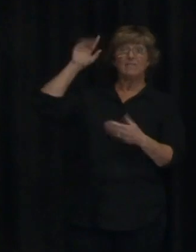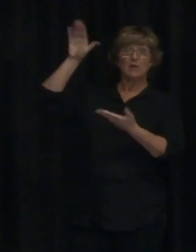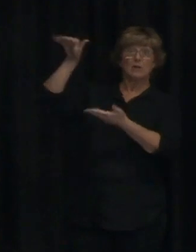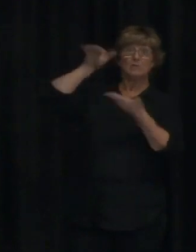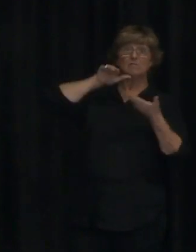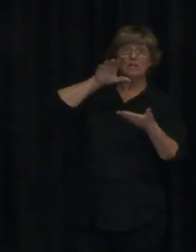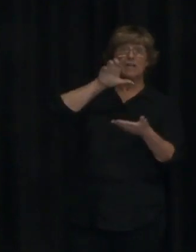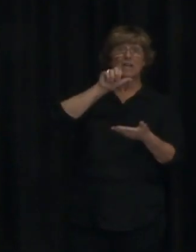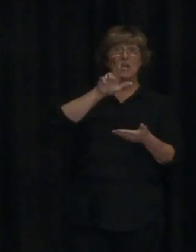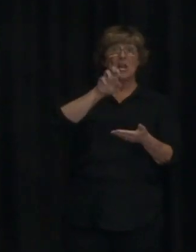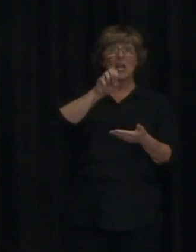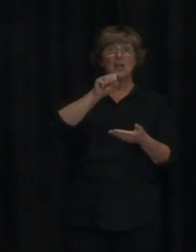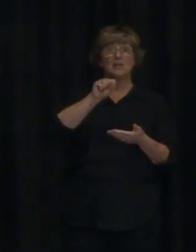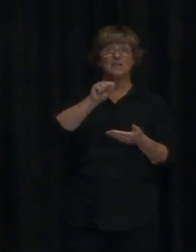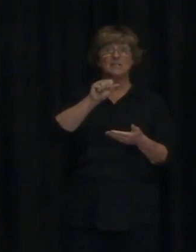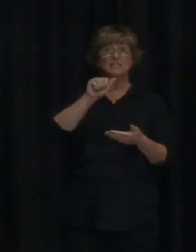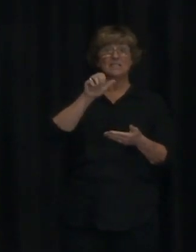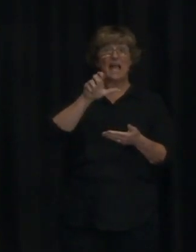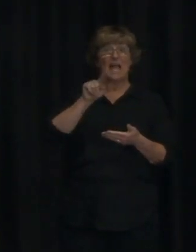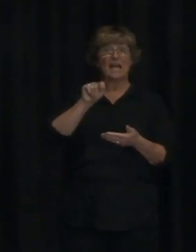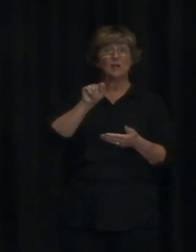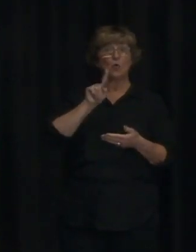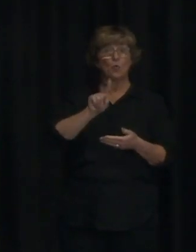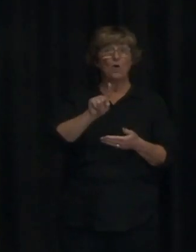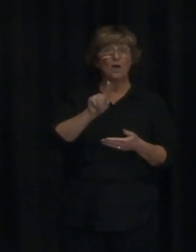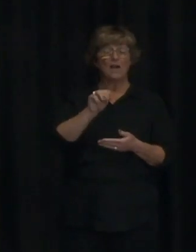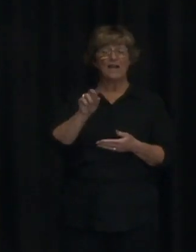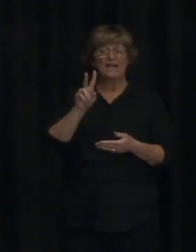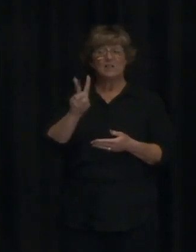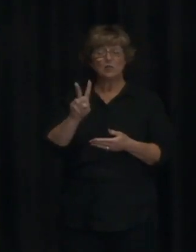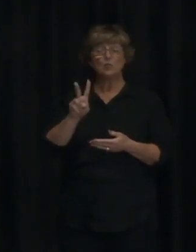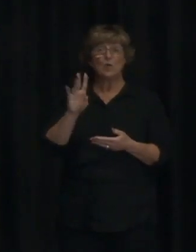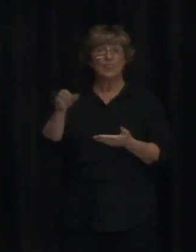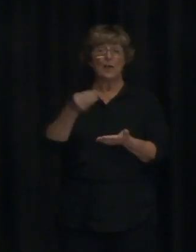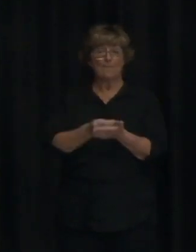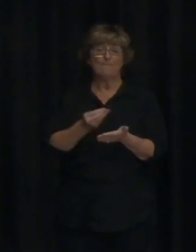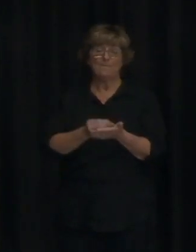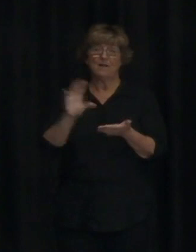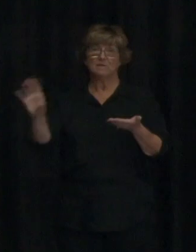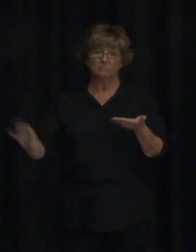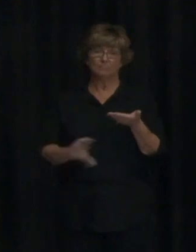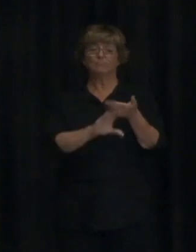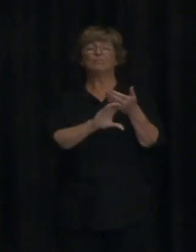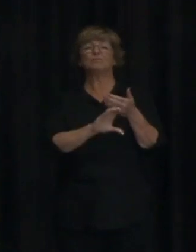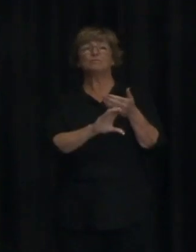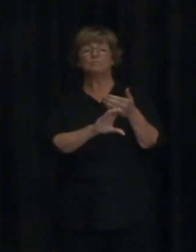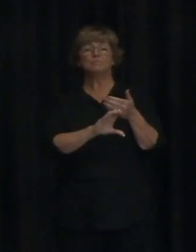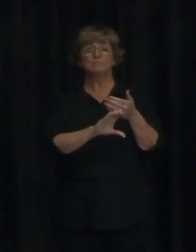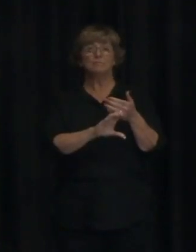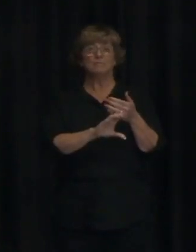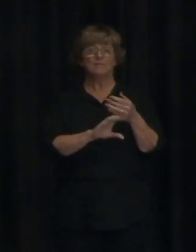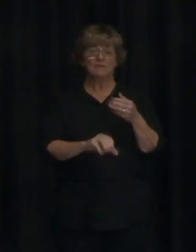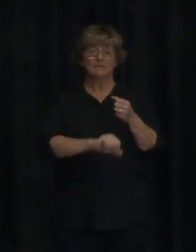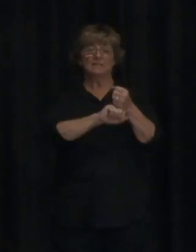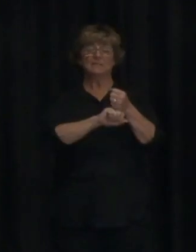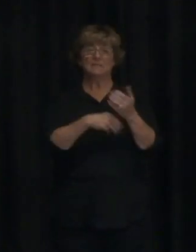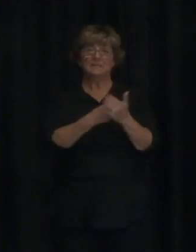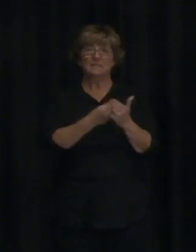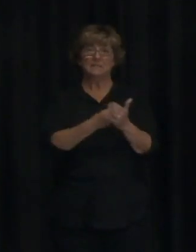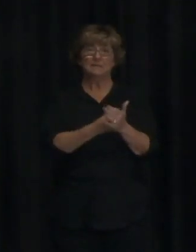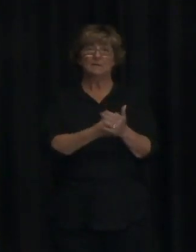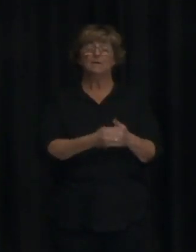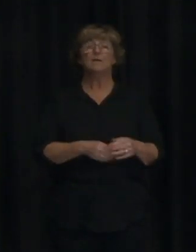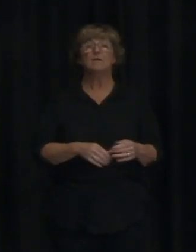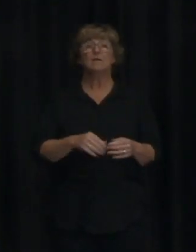I and CARES Act II dollars that also are supplementary and supportive in addition to the Prop